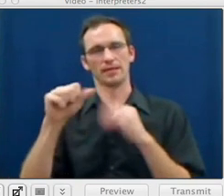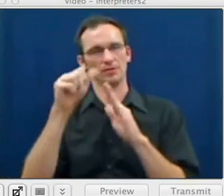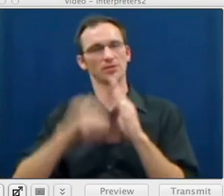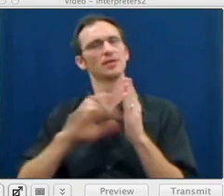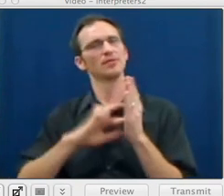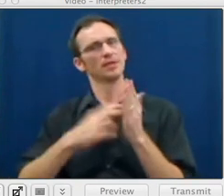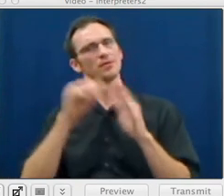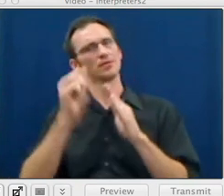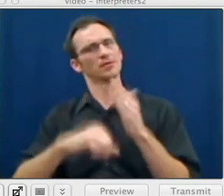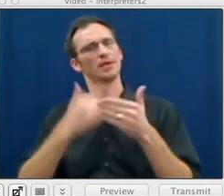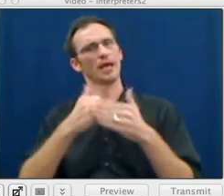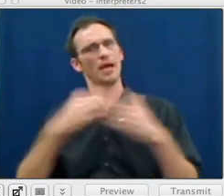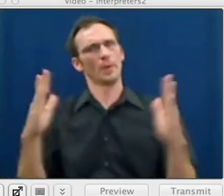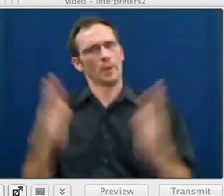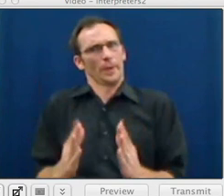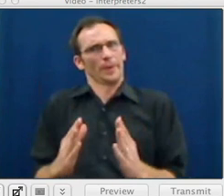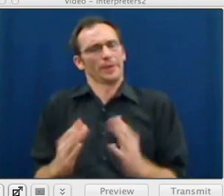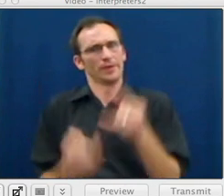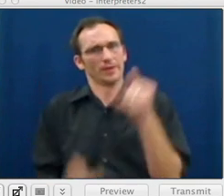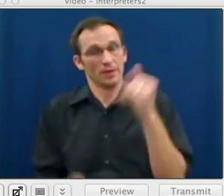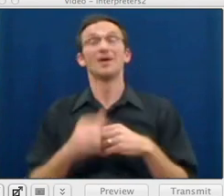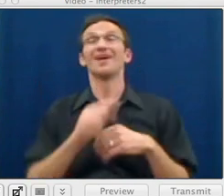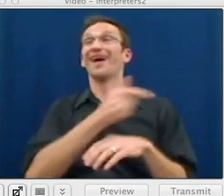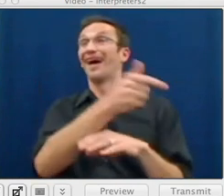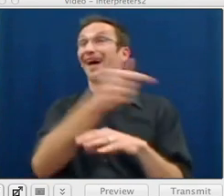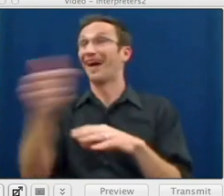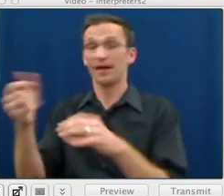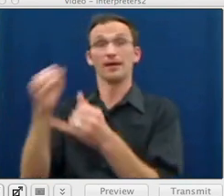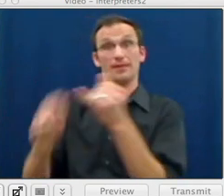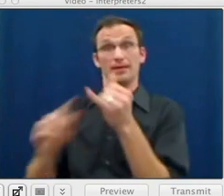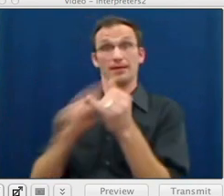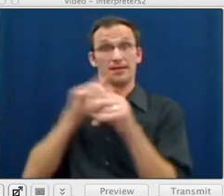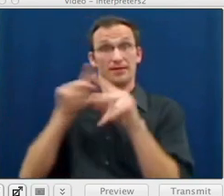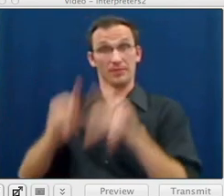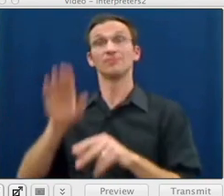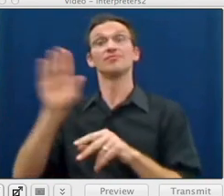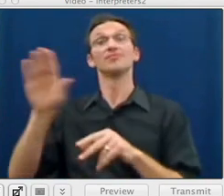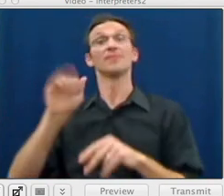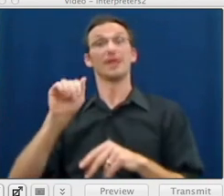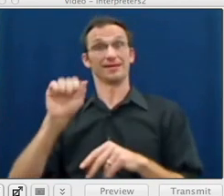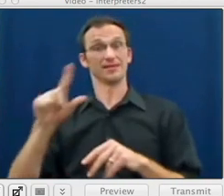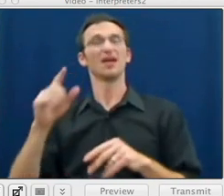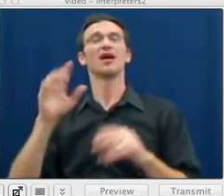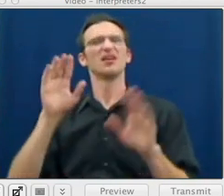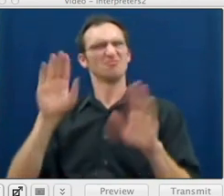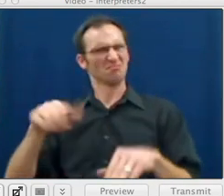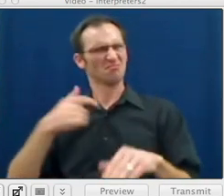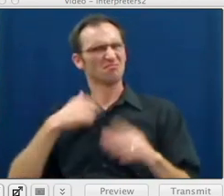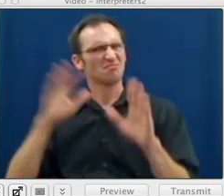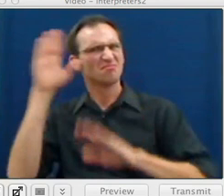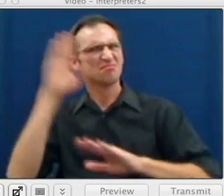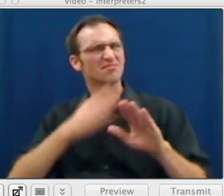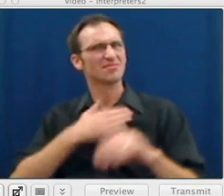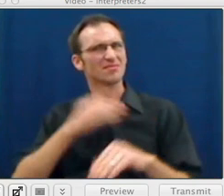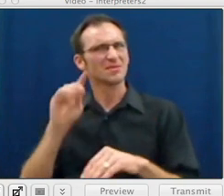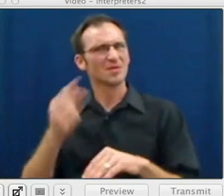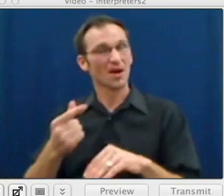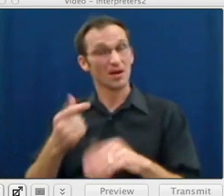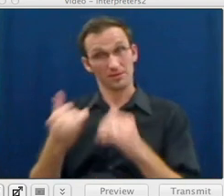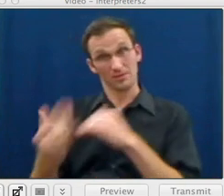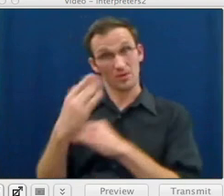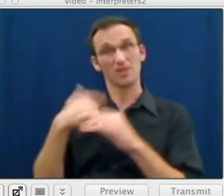arrived late, and she says in ASL, "I'm worried about my dog. I sent her to get spayed this morning."